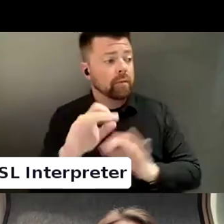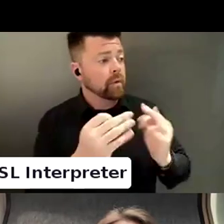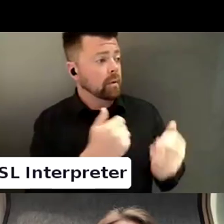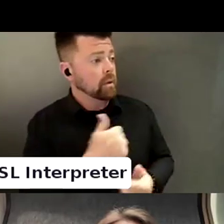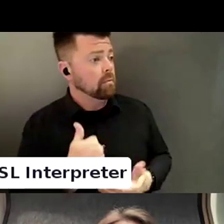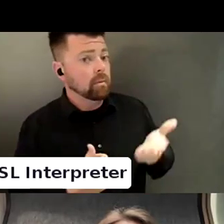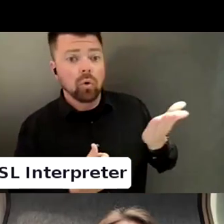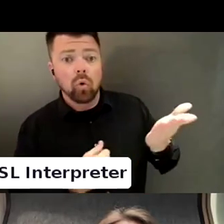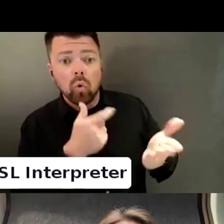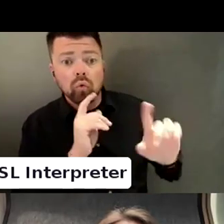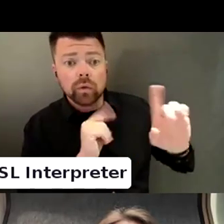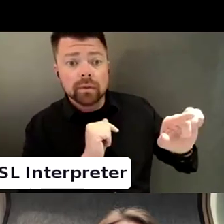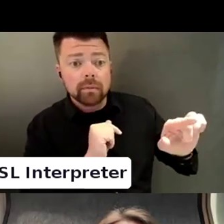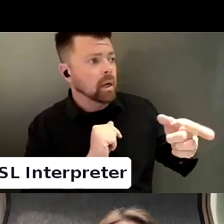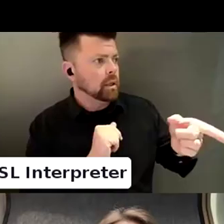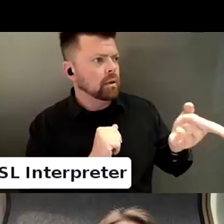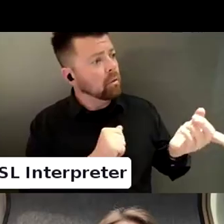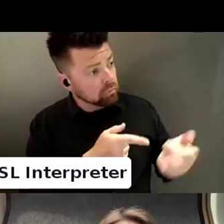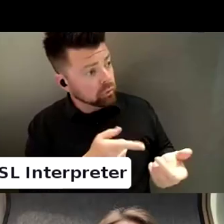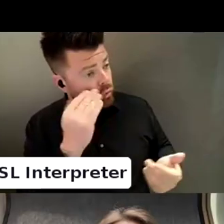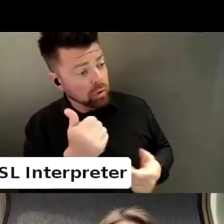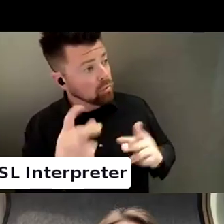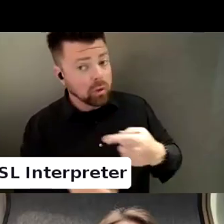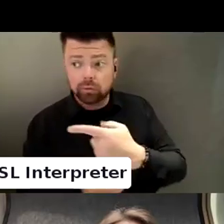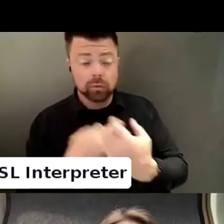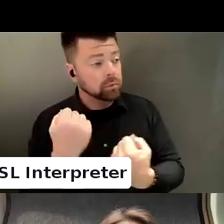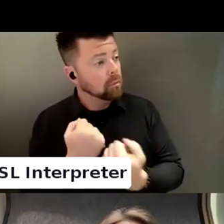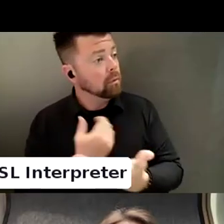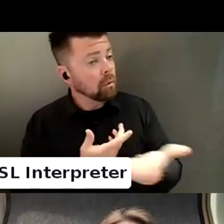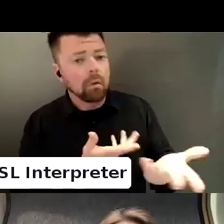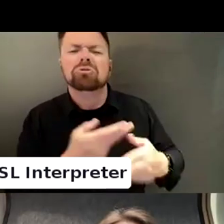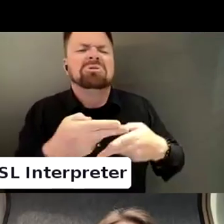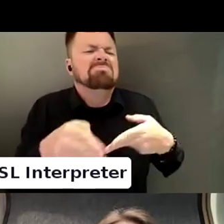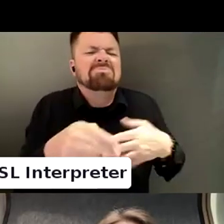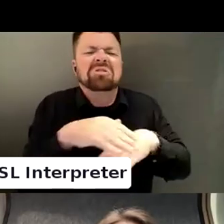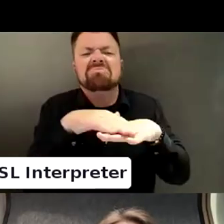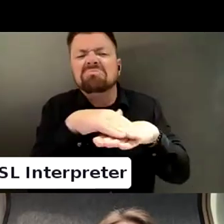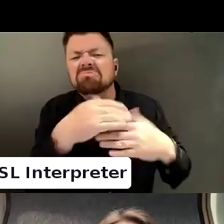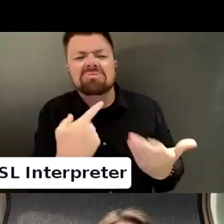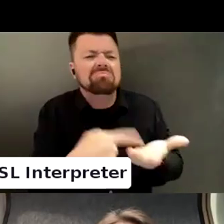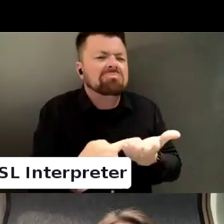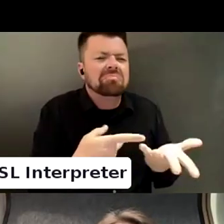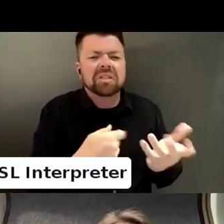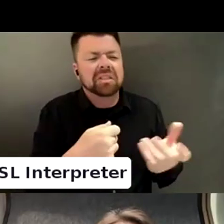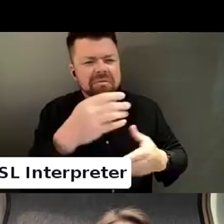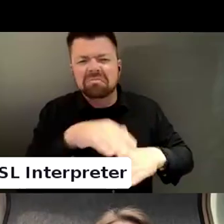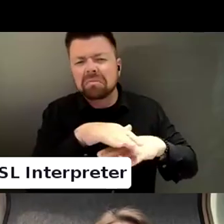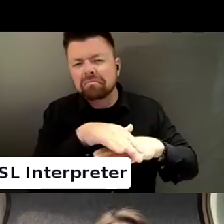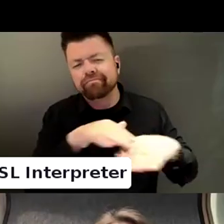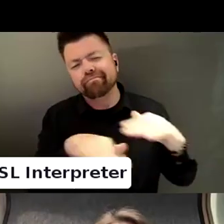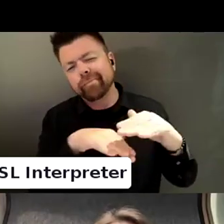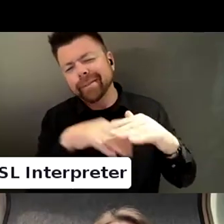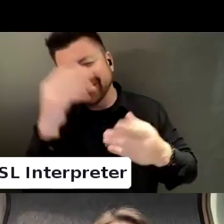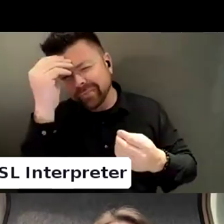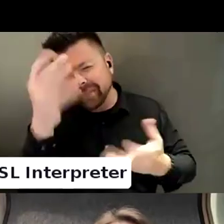who's responding on their behalf, have a very brief discussion of just a handful of minutes to get some basic information, provide a little bit